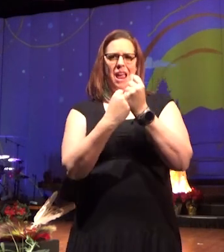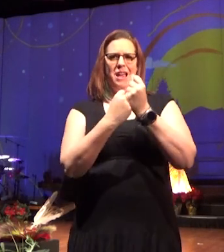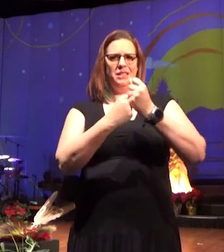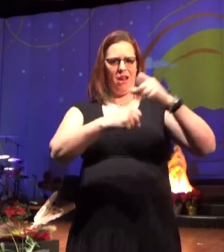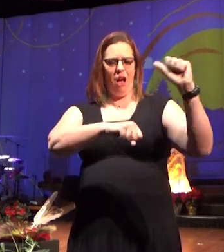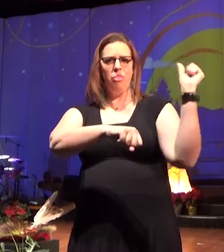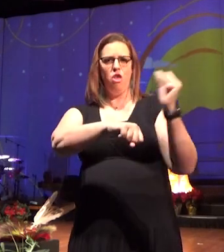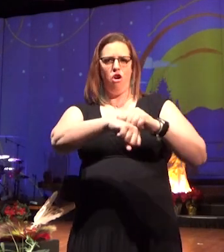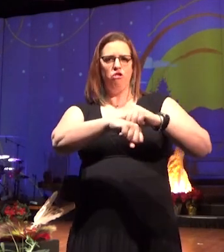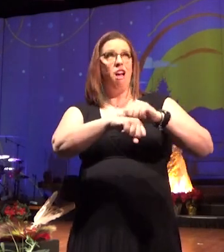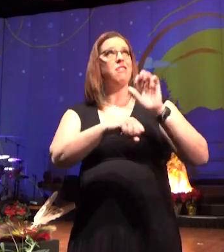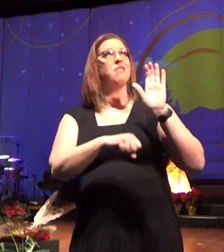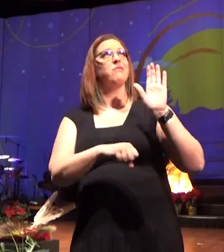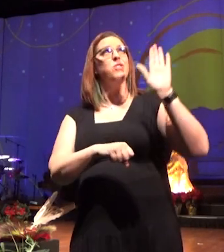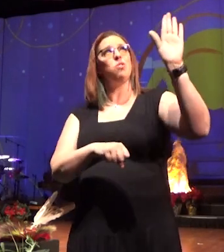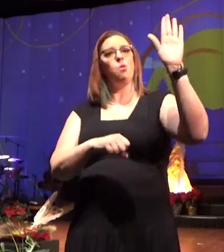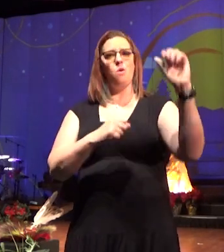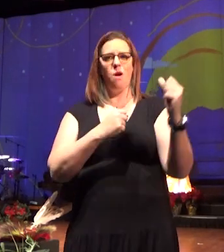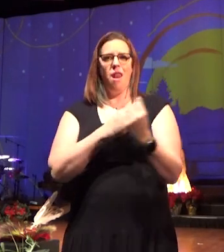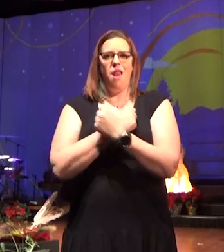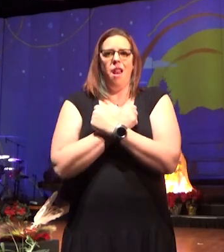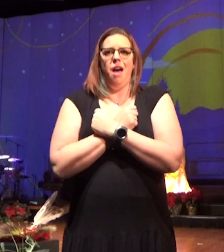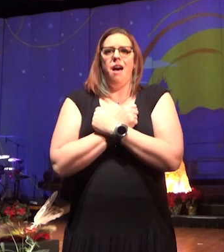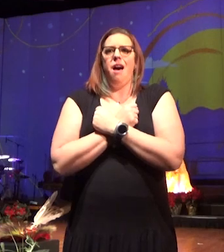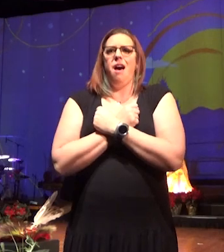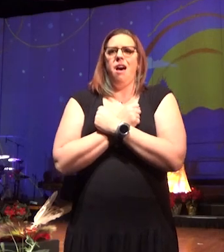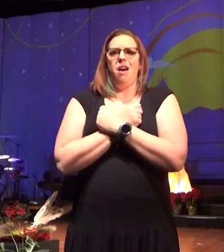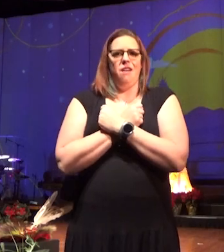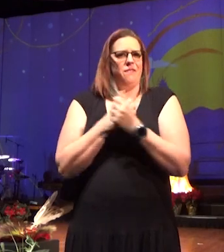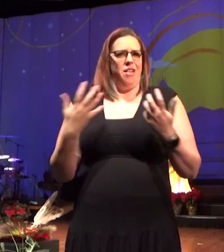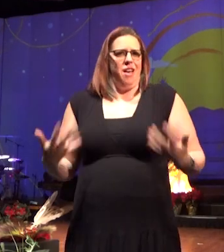rock of your love, it's all it